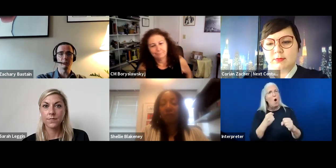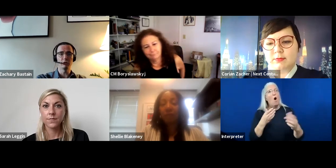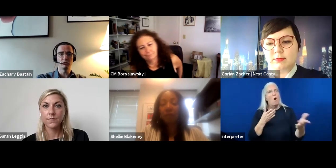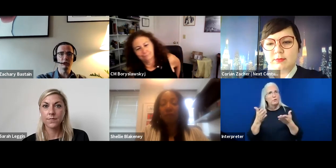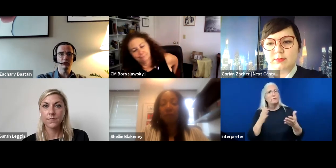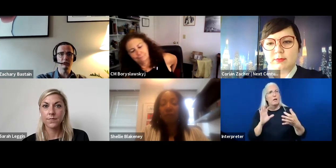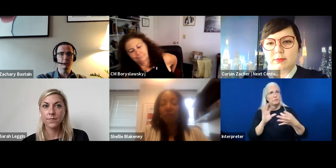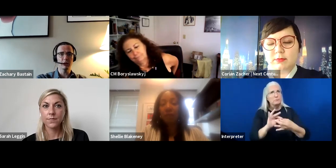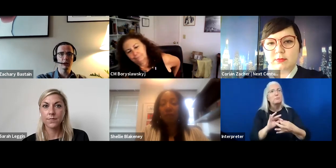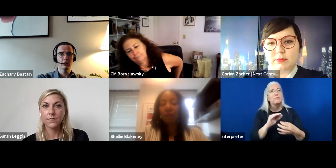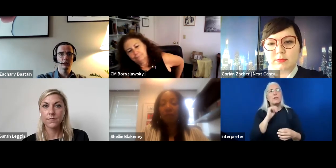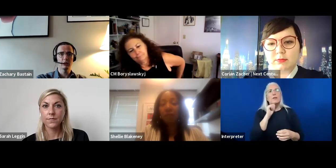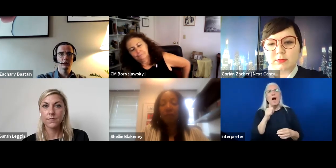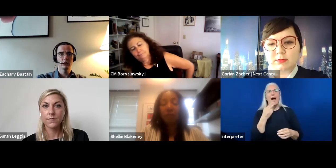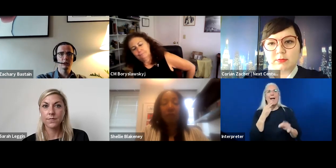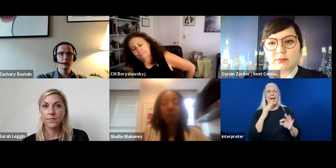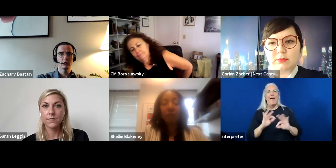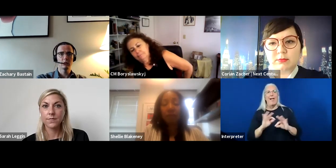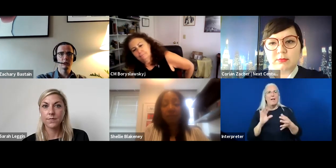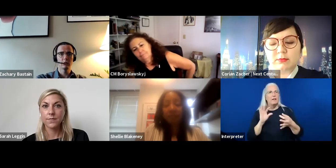cost. CM, did you need to say something?